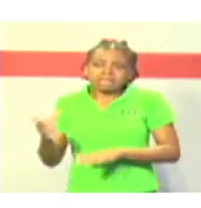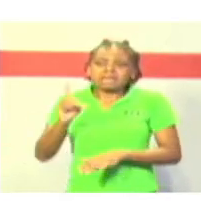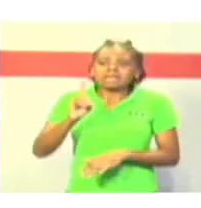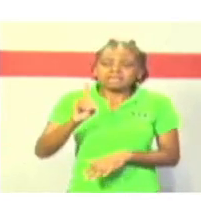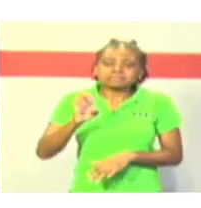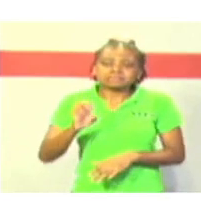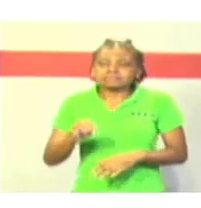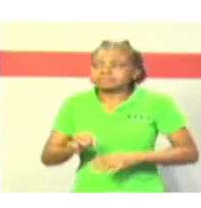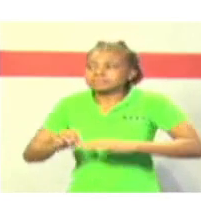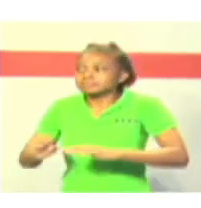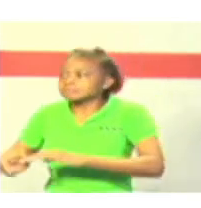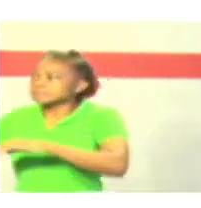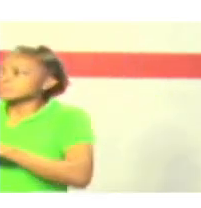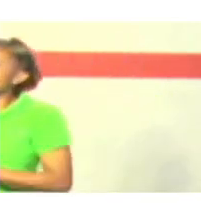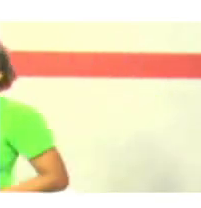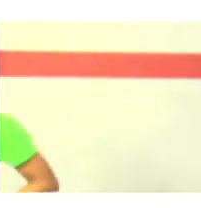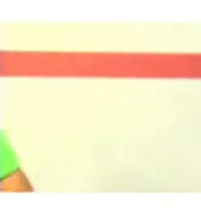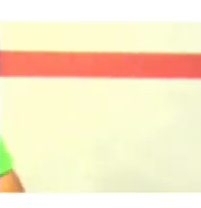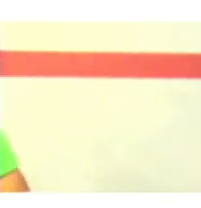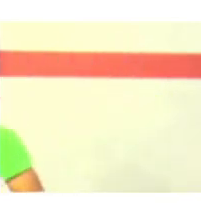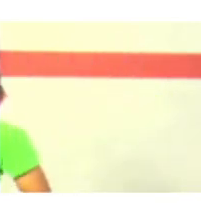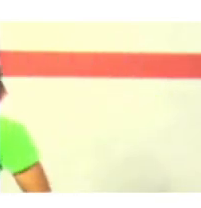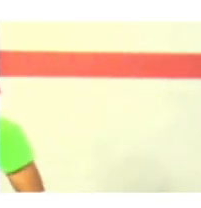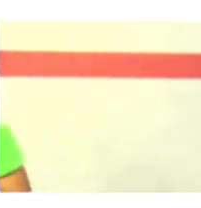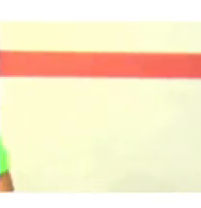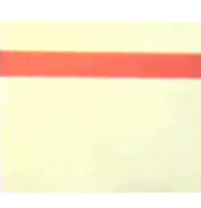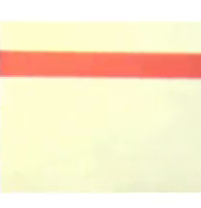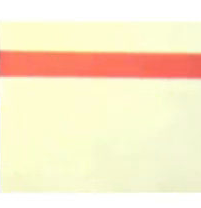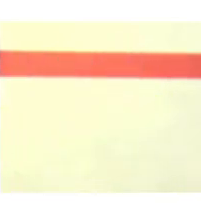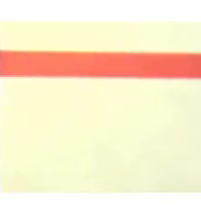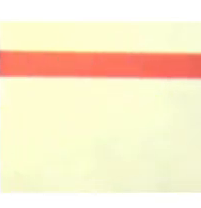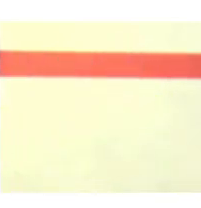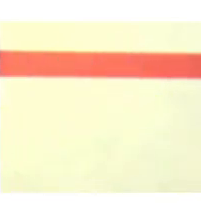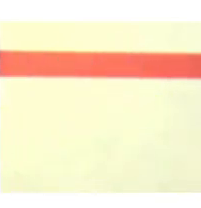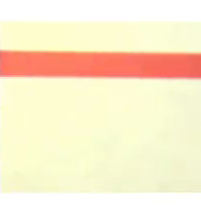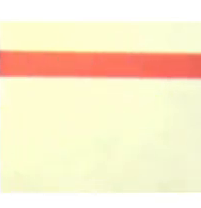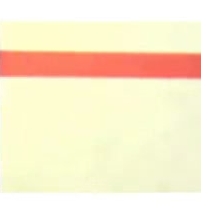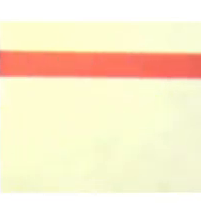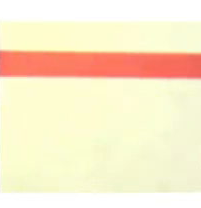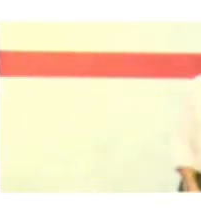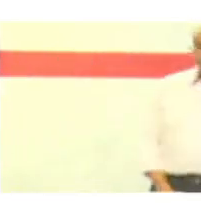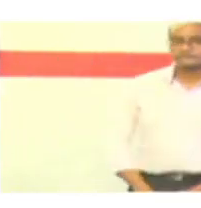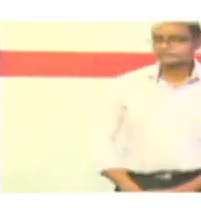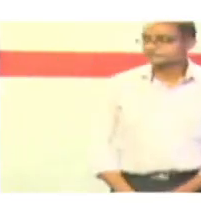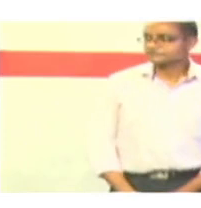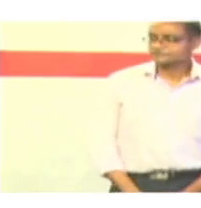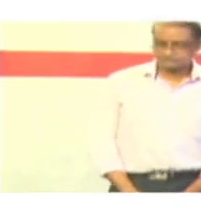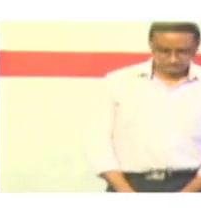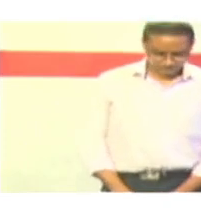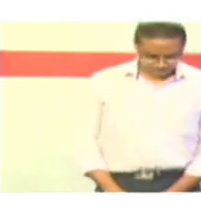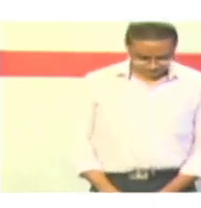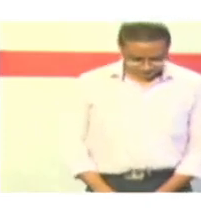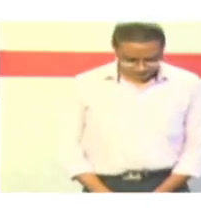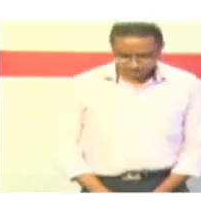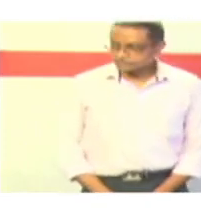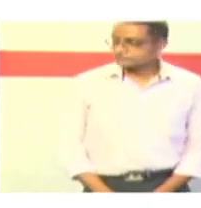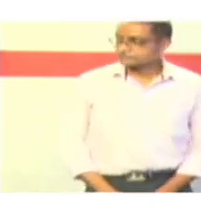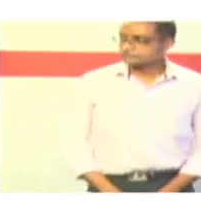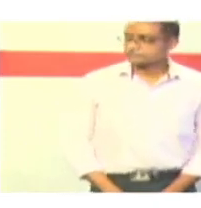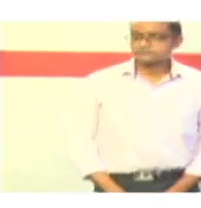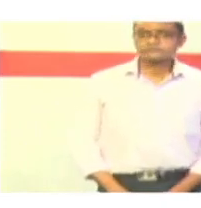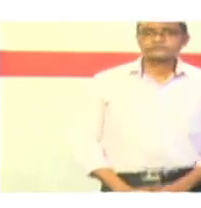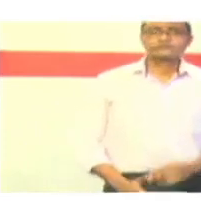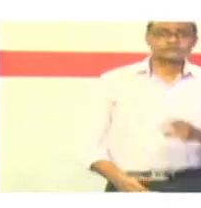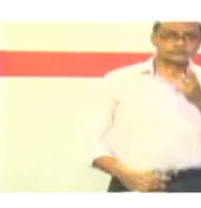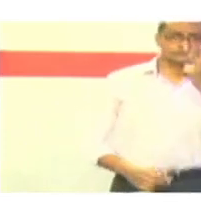unvaccinated person, and the two vaccinated persons, well, the person claimed that the two vaccinated persons would have